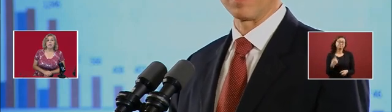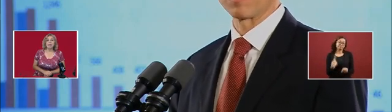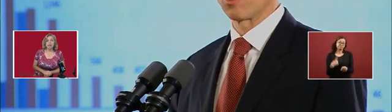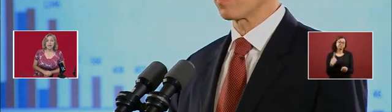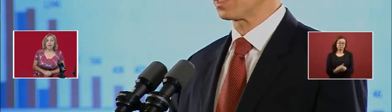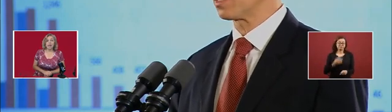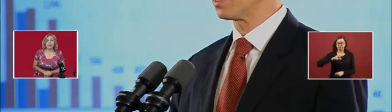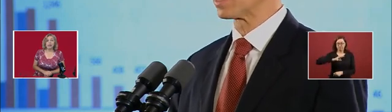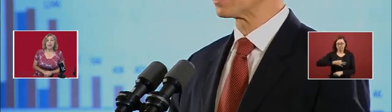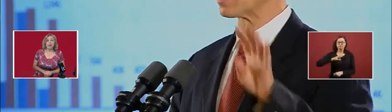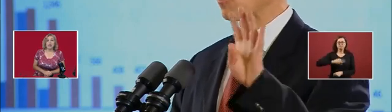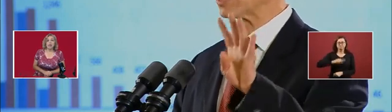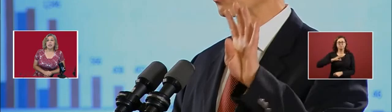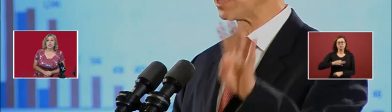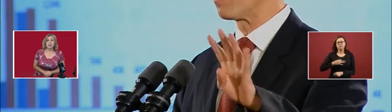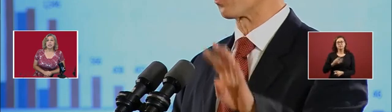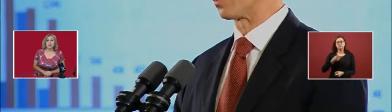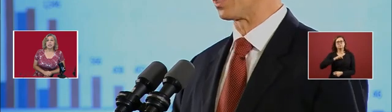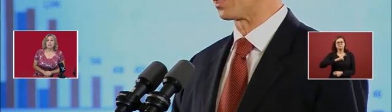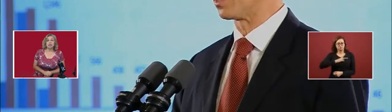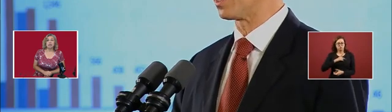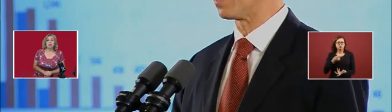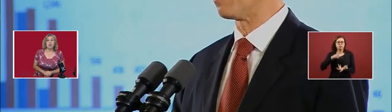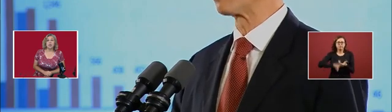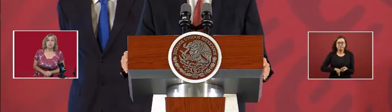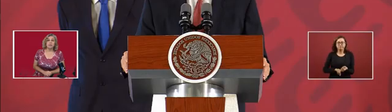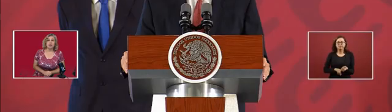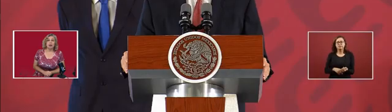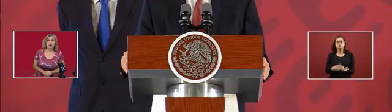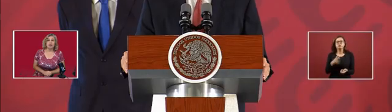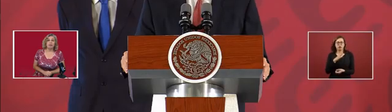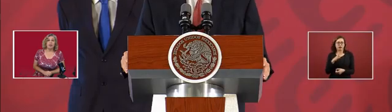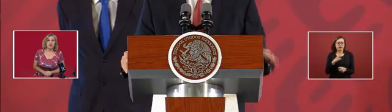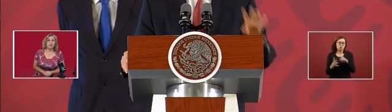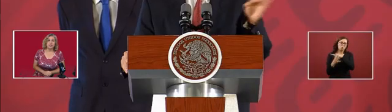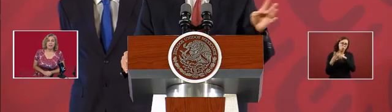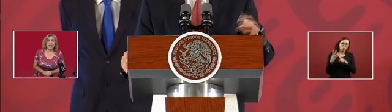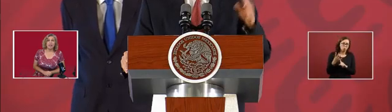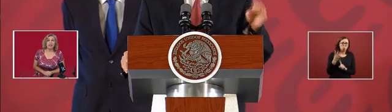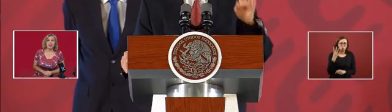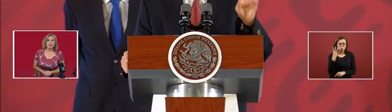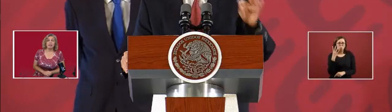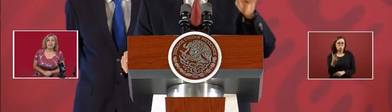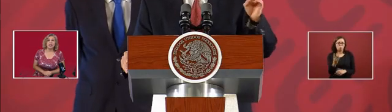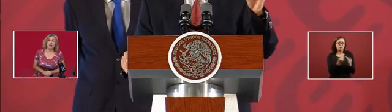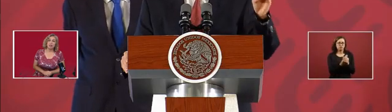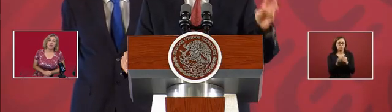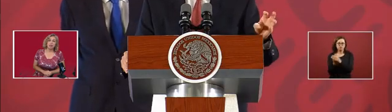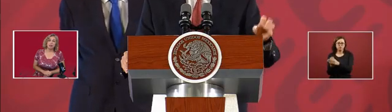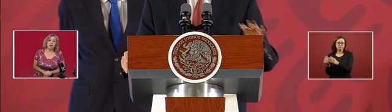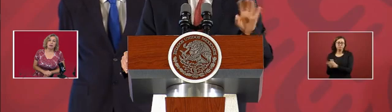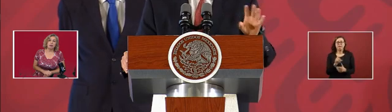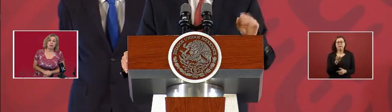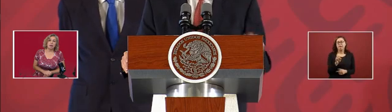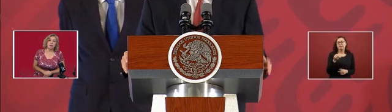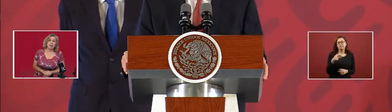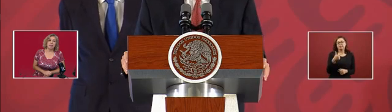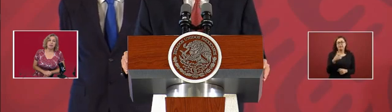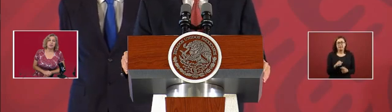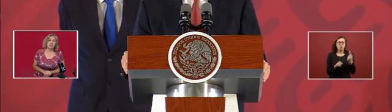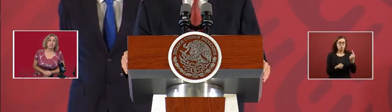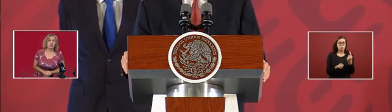and community areas. And of course there it's community and family.